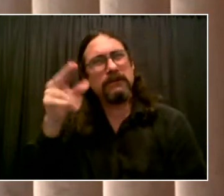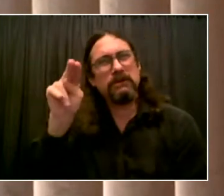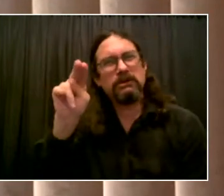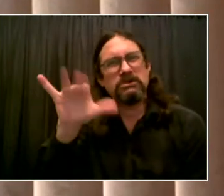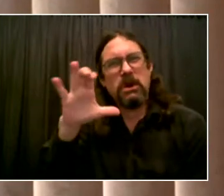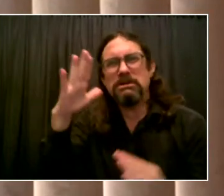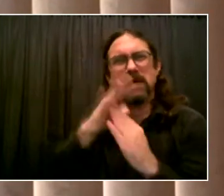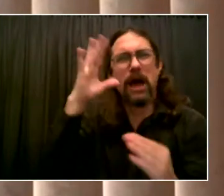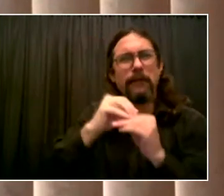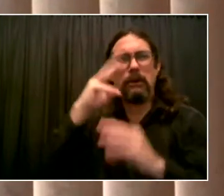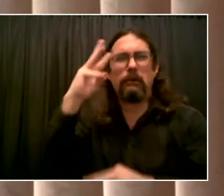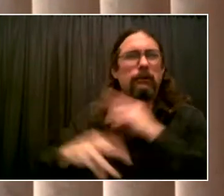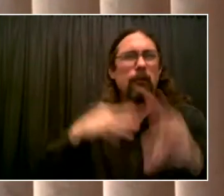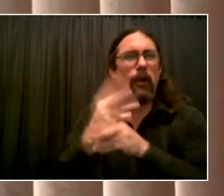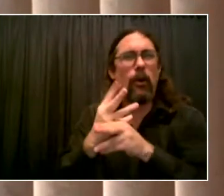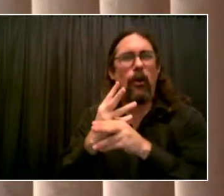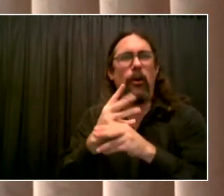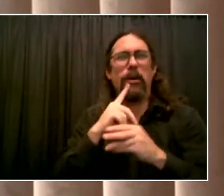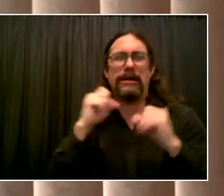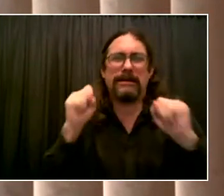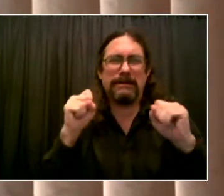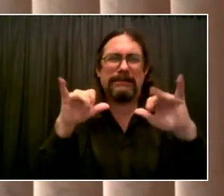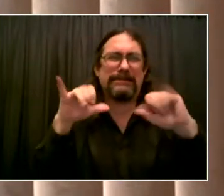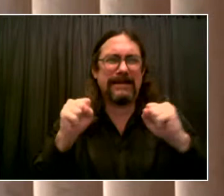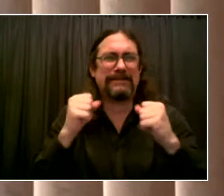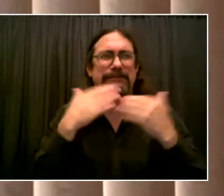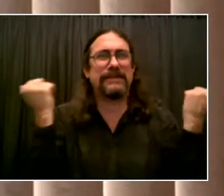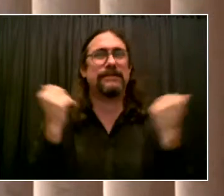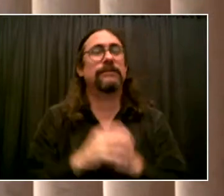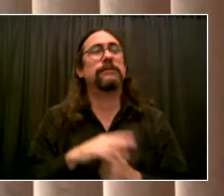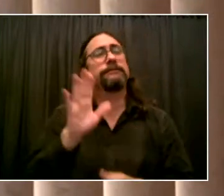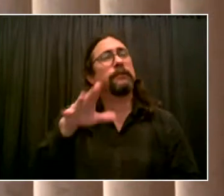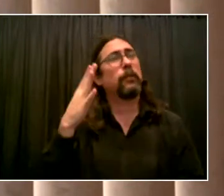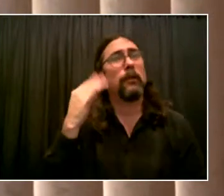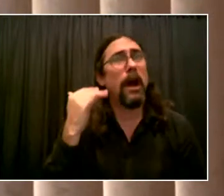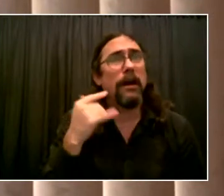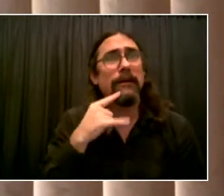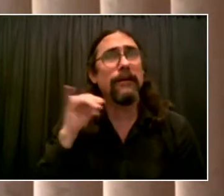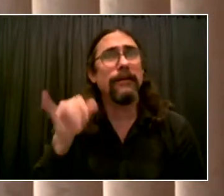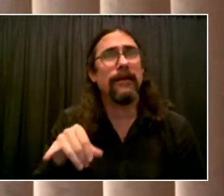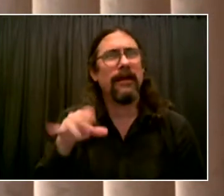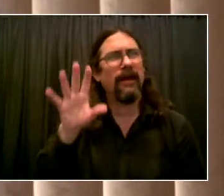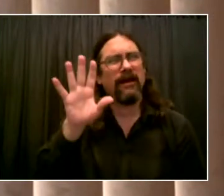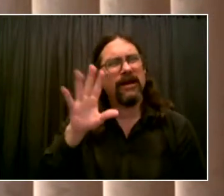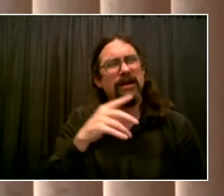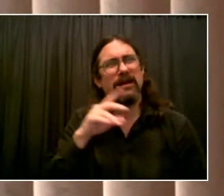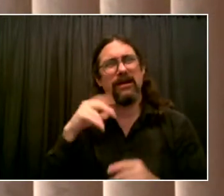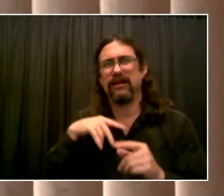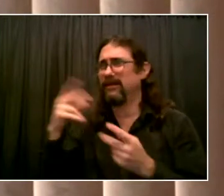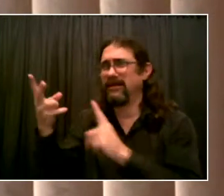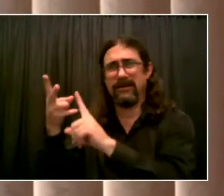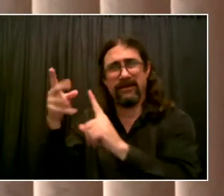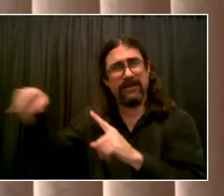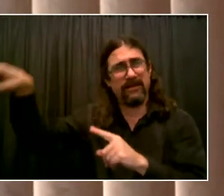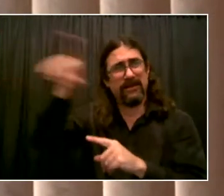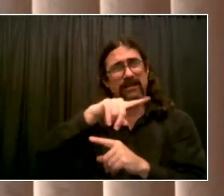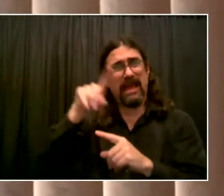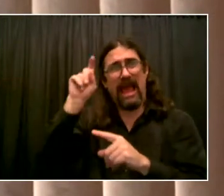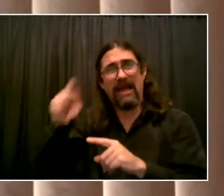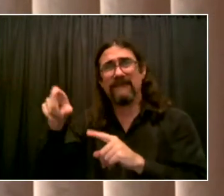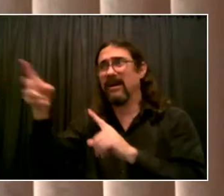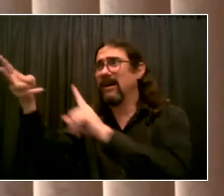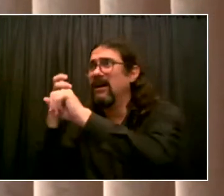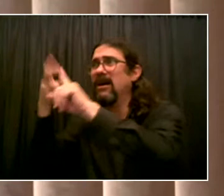recruit teachers from all over the country, all over the world, when we have talent right here in New York City. It also helps tackle the issue of